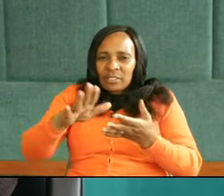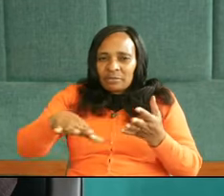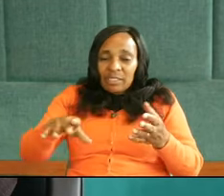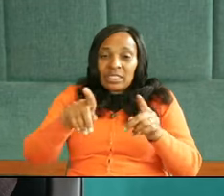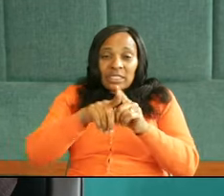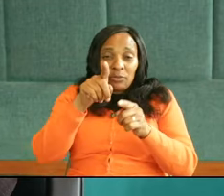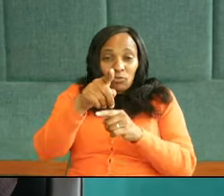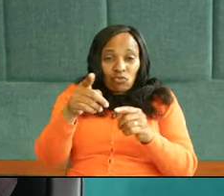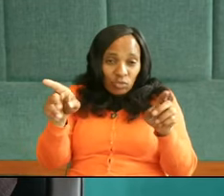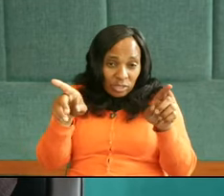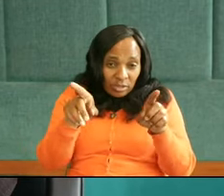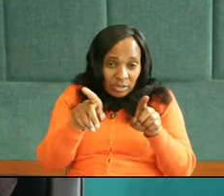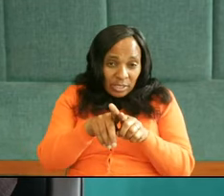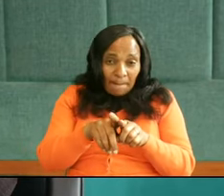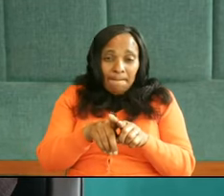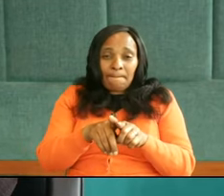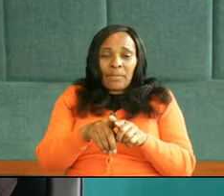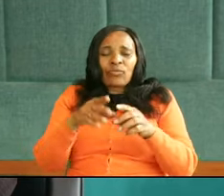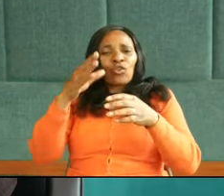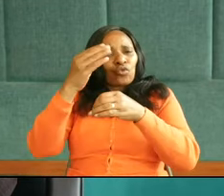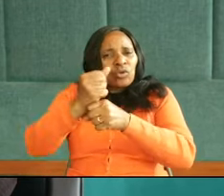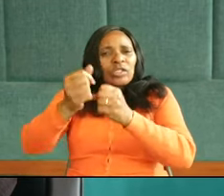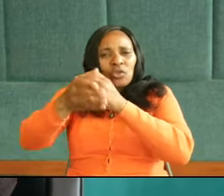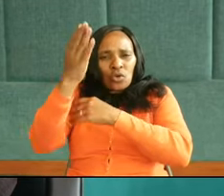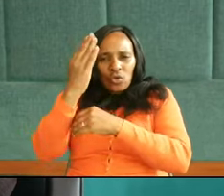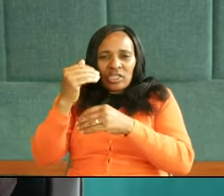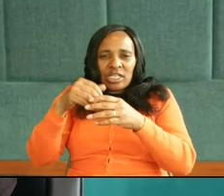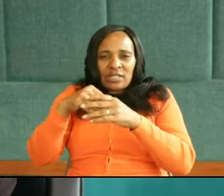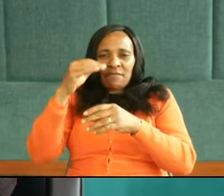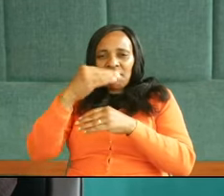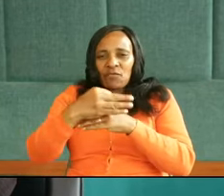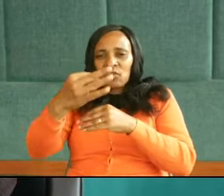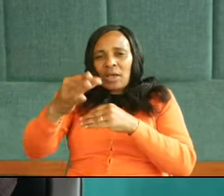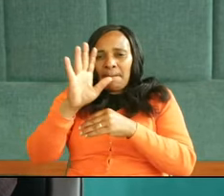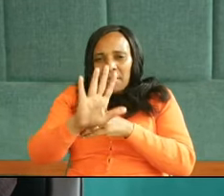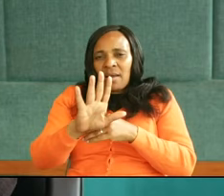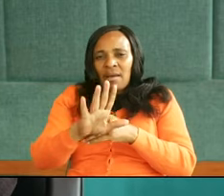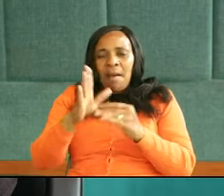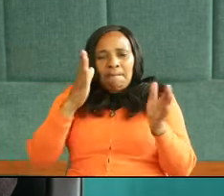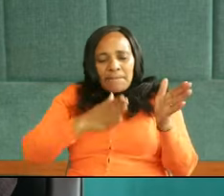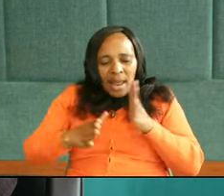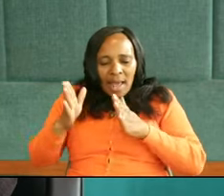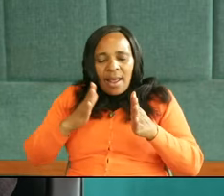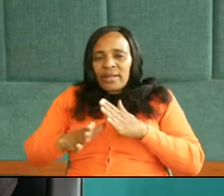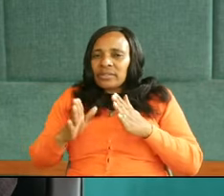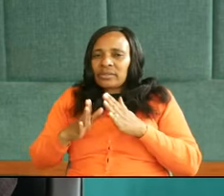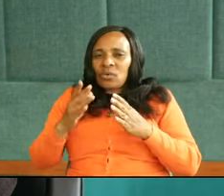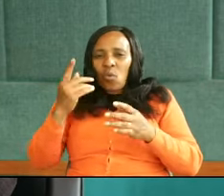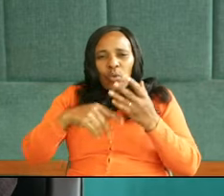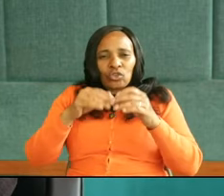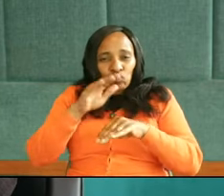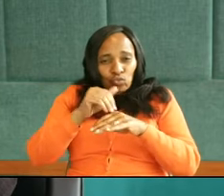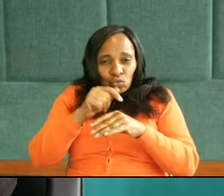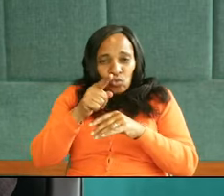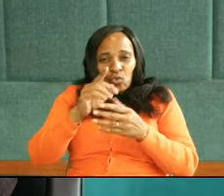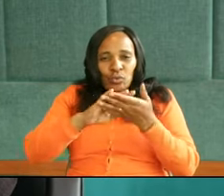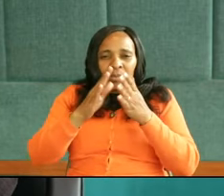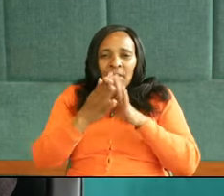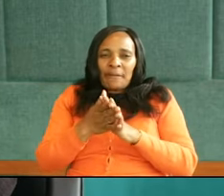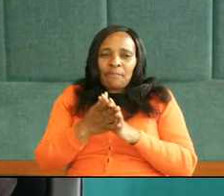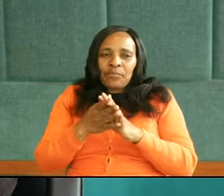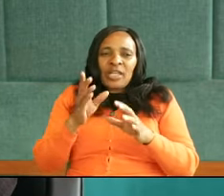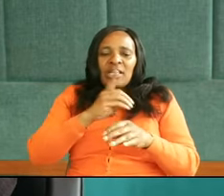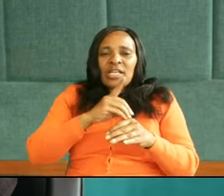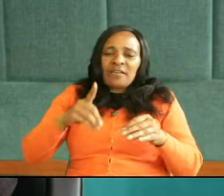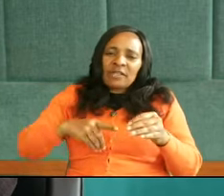well. Just trust God with your future, your plans, what he's calling you to become.